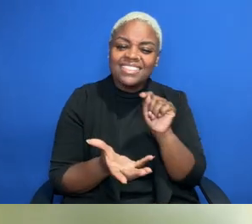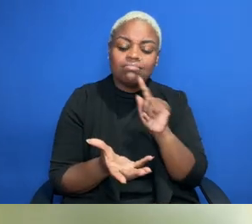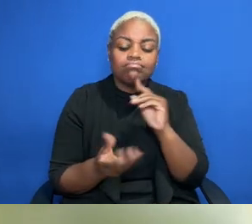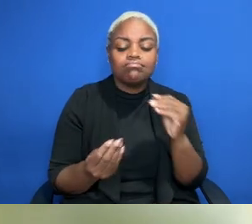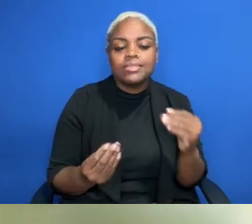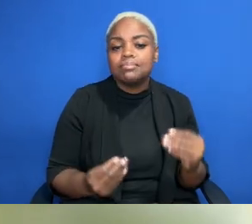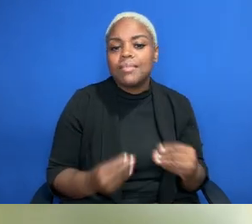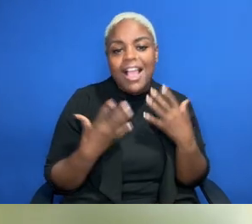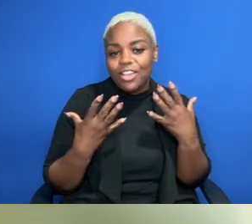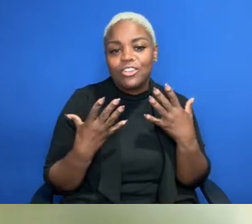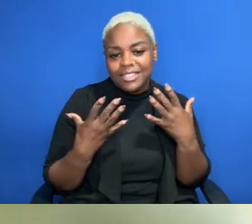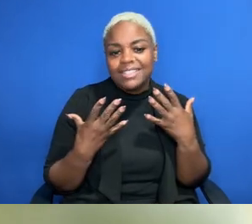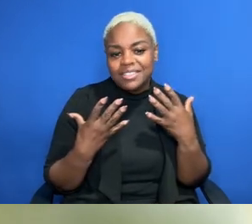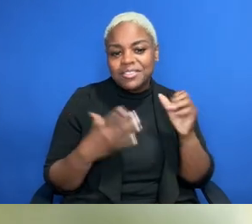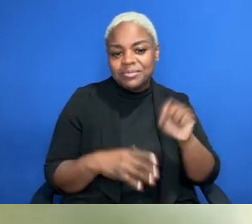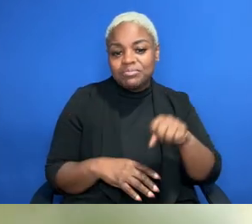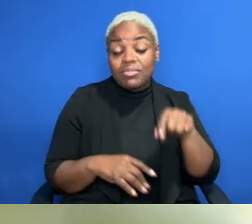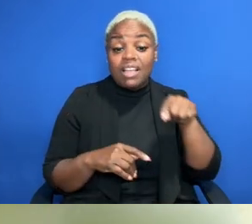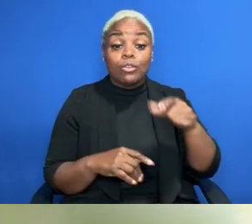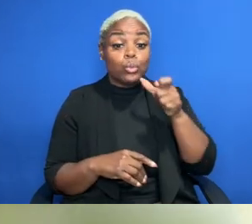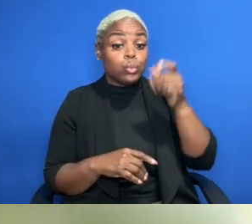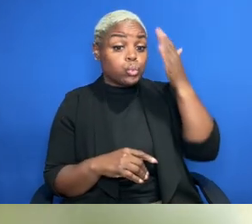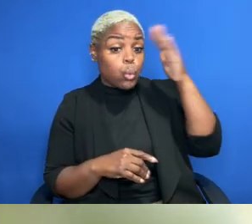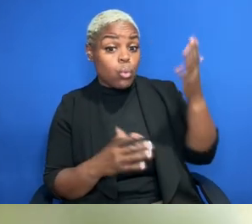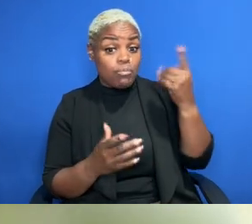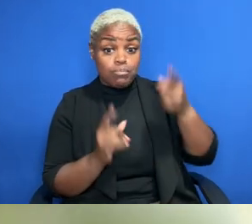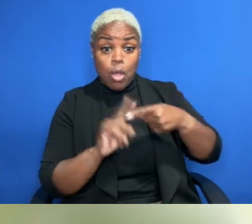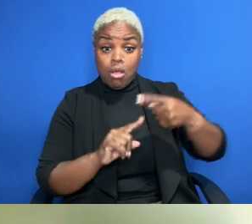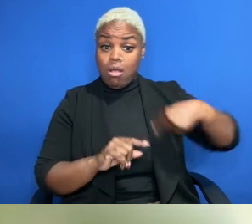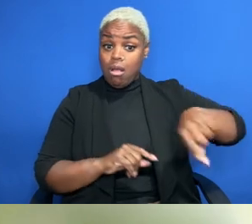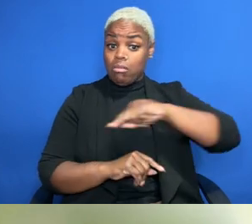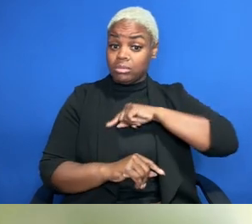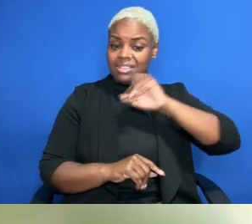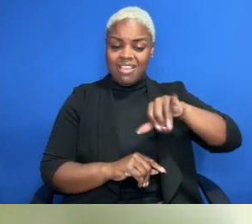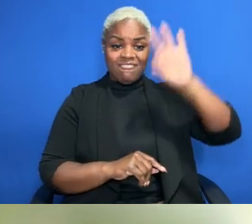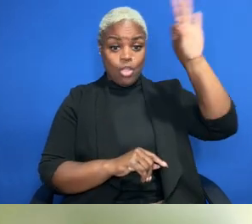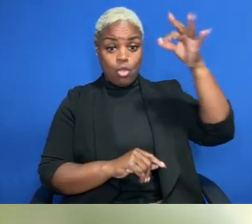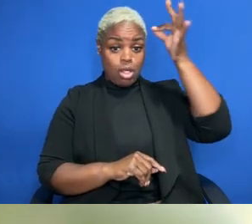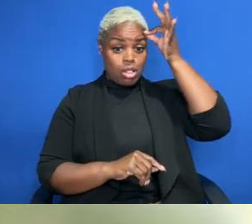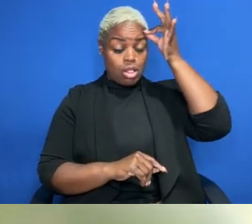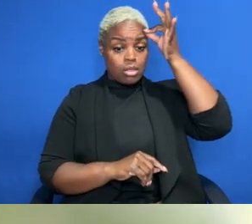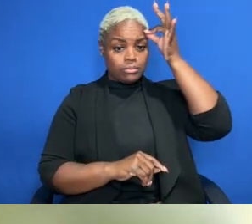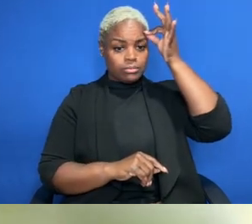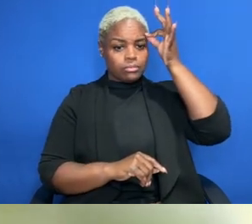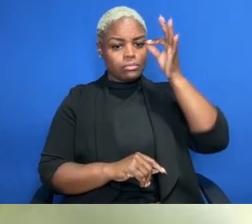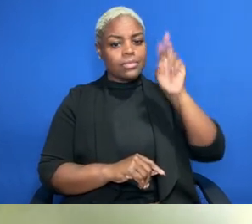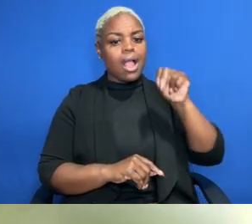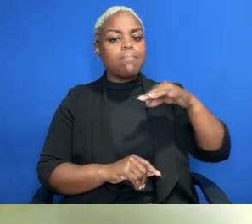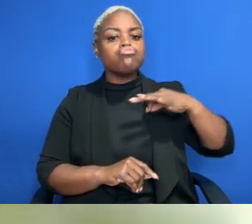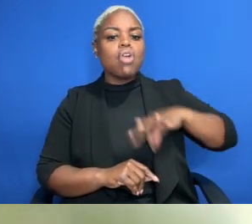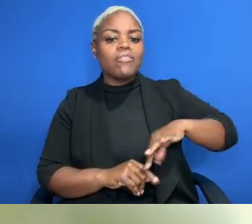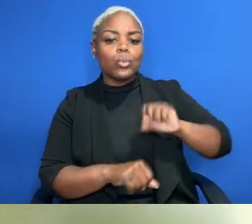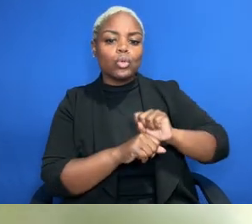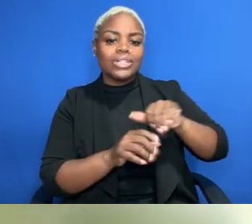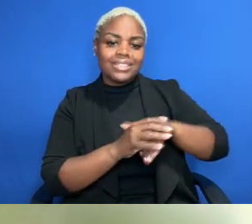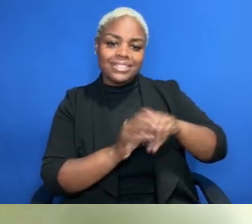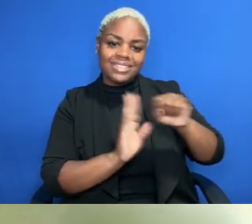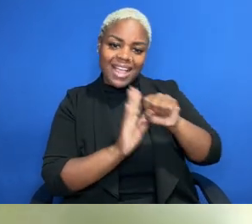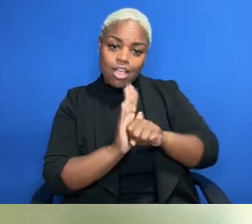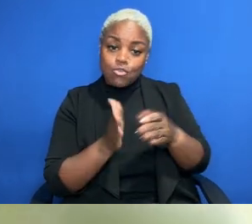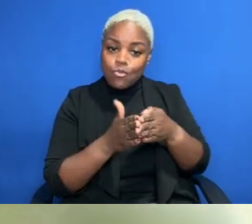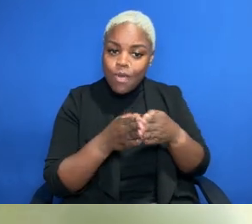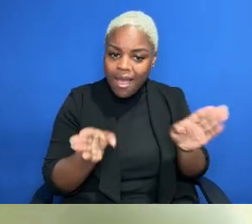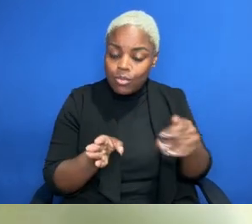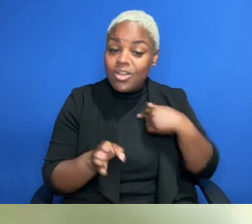world, and just very inspiring. For those who don't know us, the Federation is a